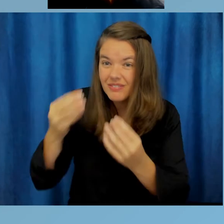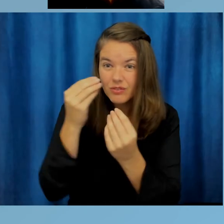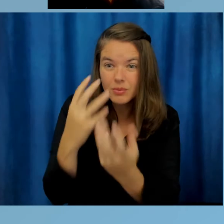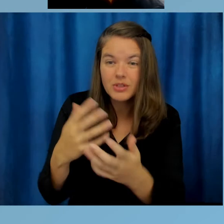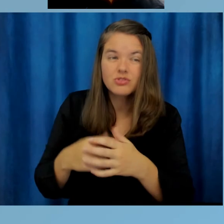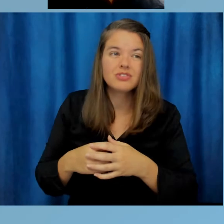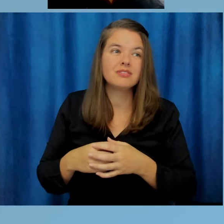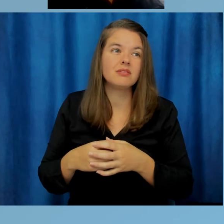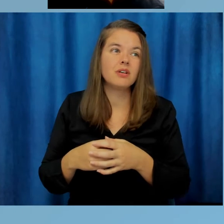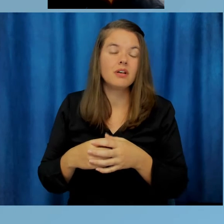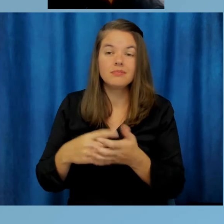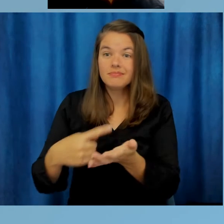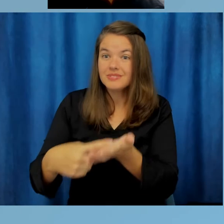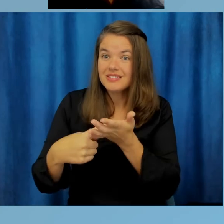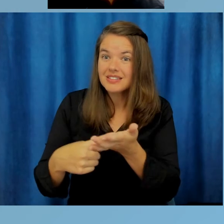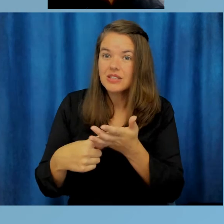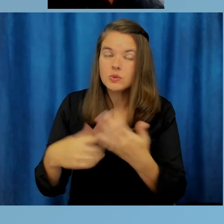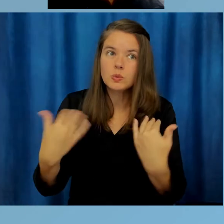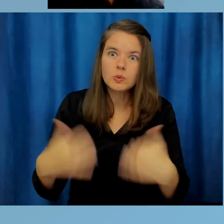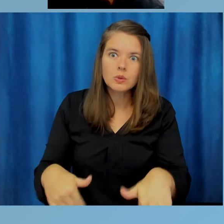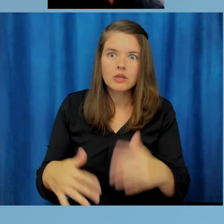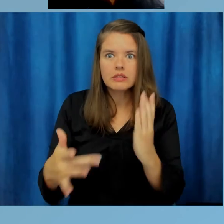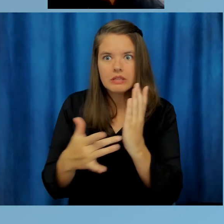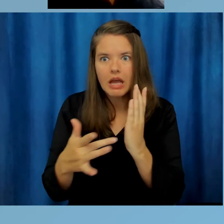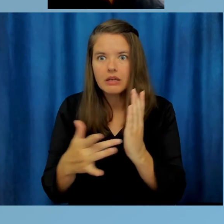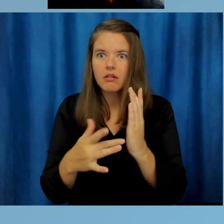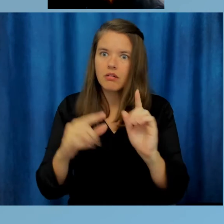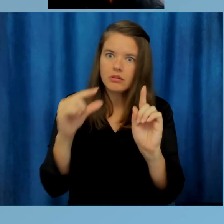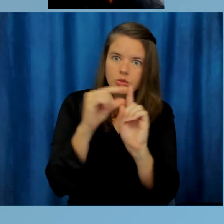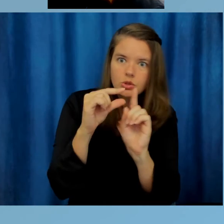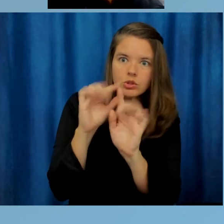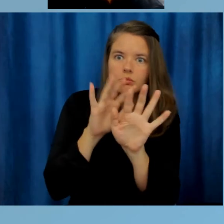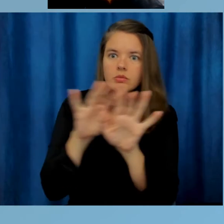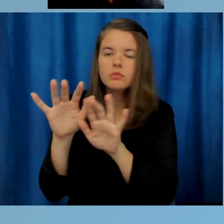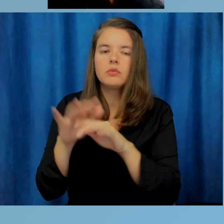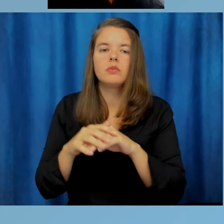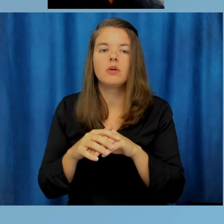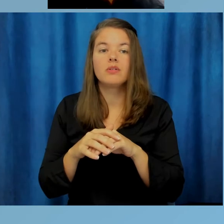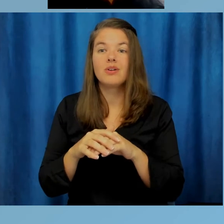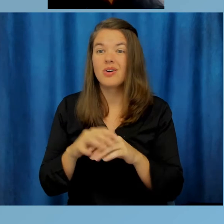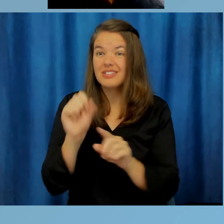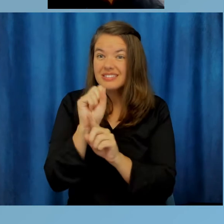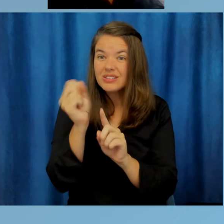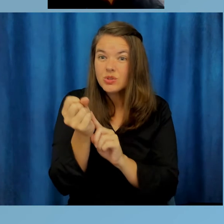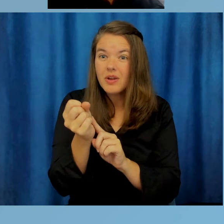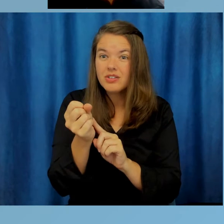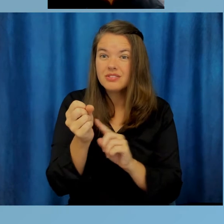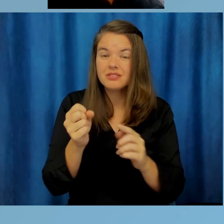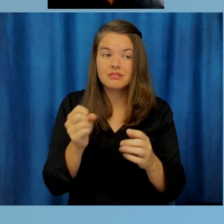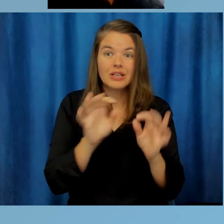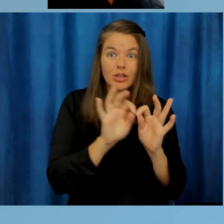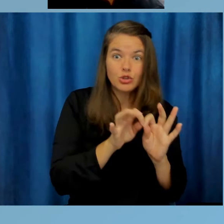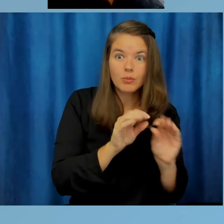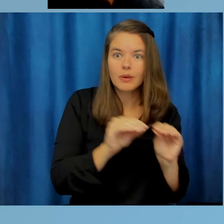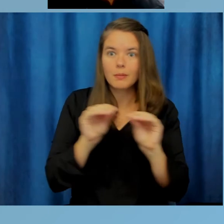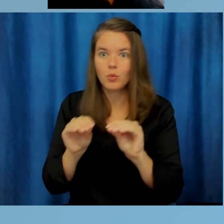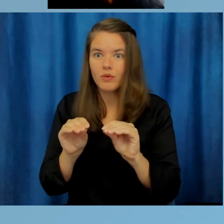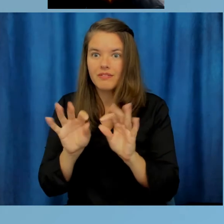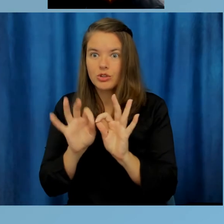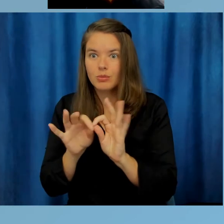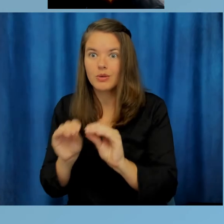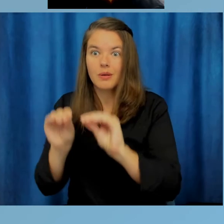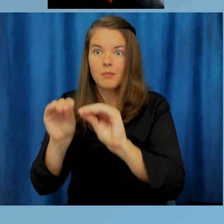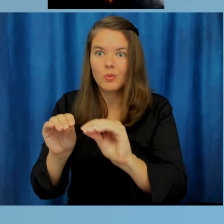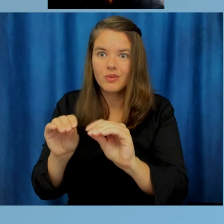information, discussions that are highly technical in nature, situations involving movement between multiple